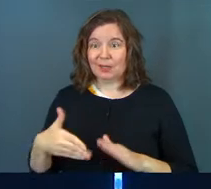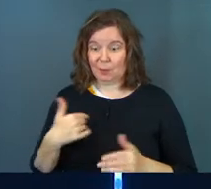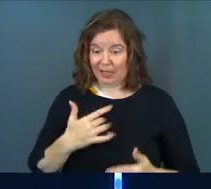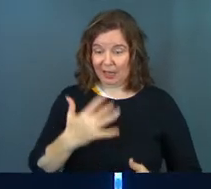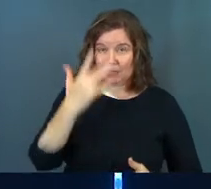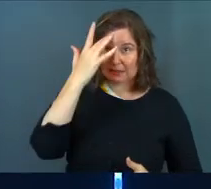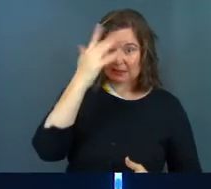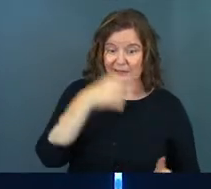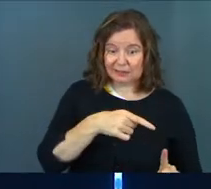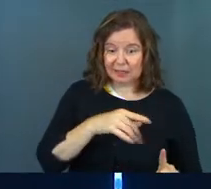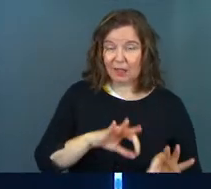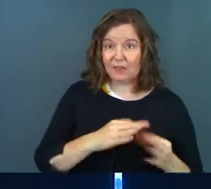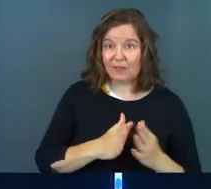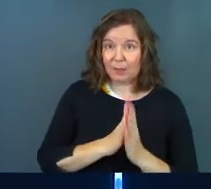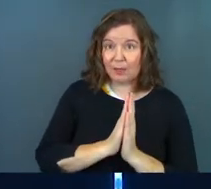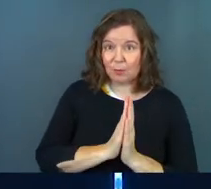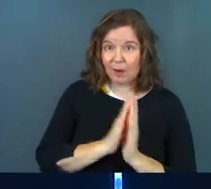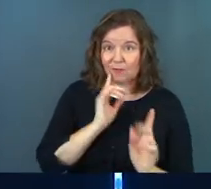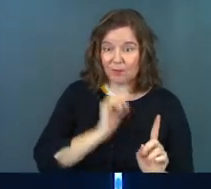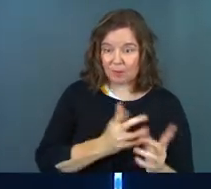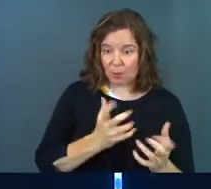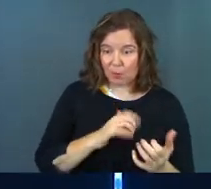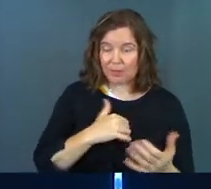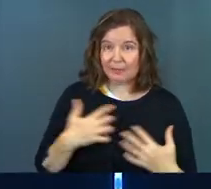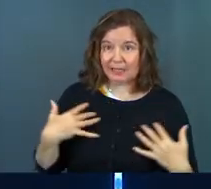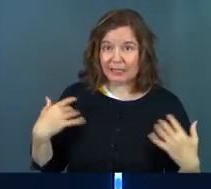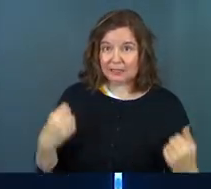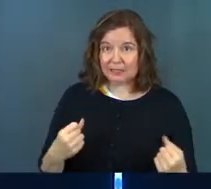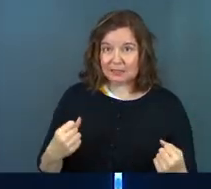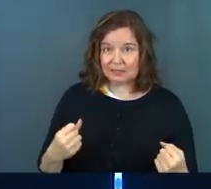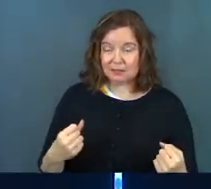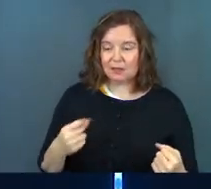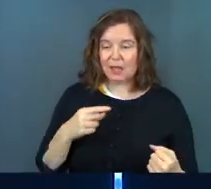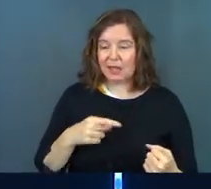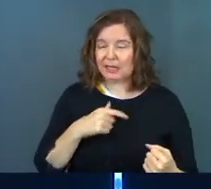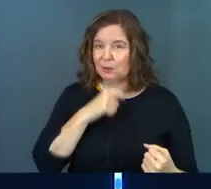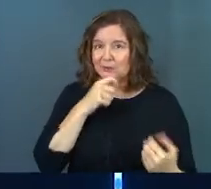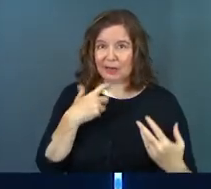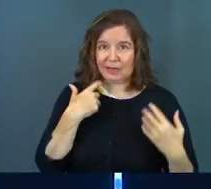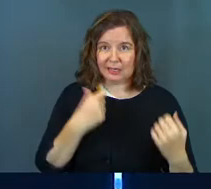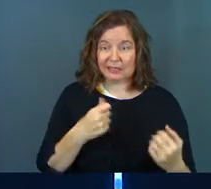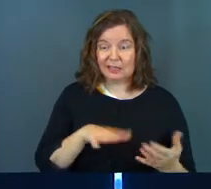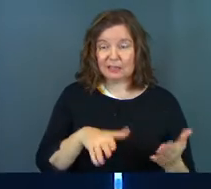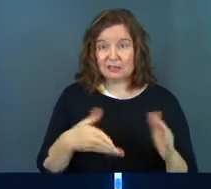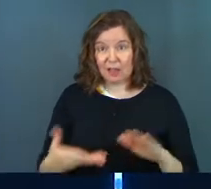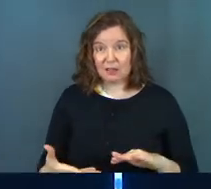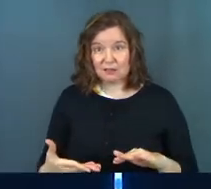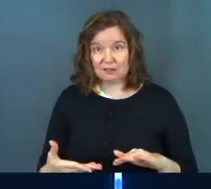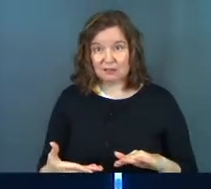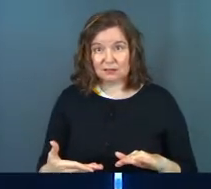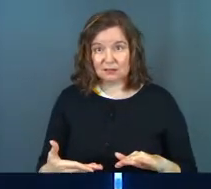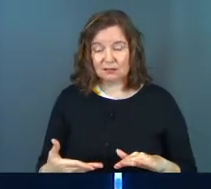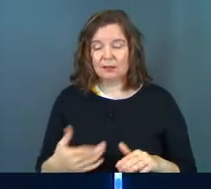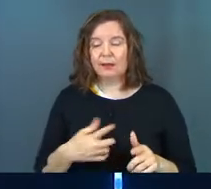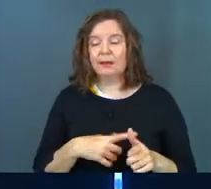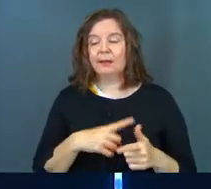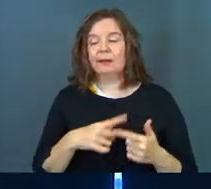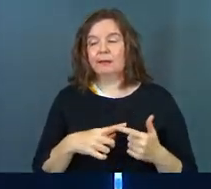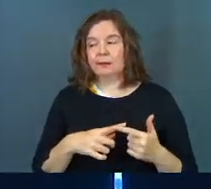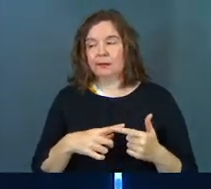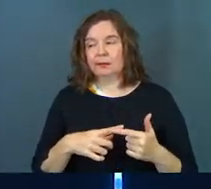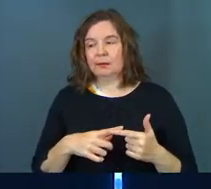sick, and when the family prayed over him and wanted him to be healed, and he was not healed, and he died.